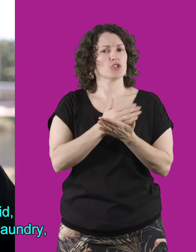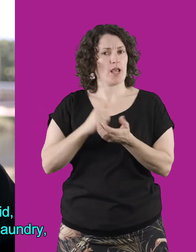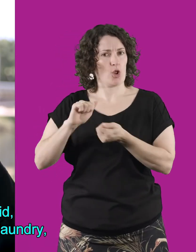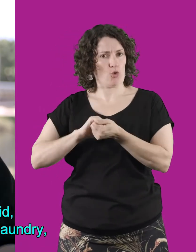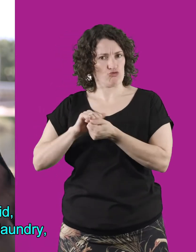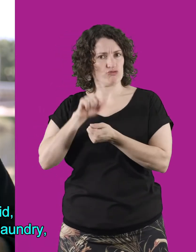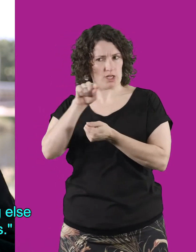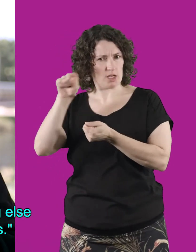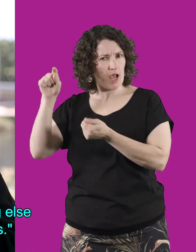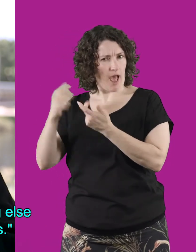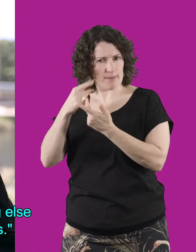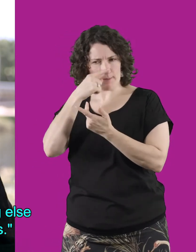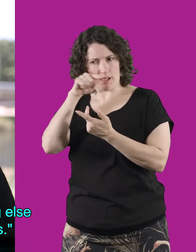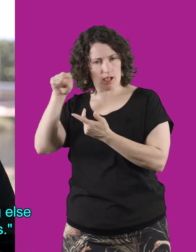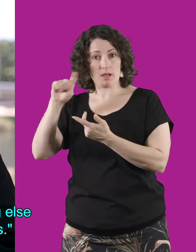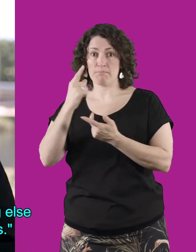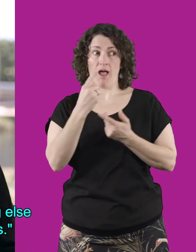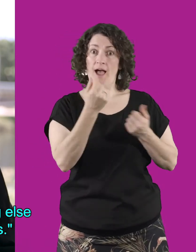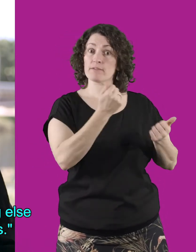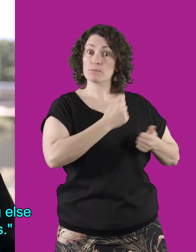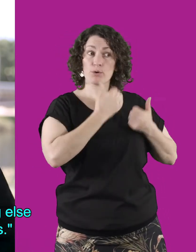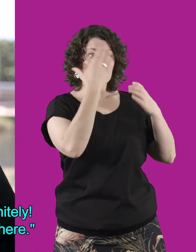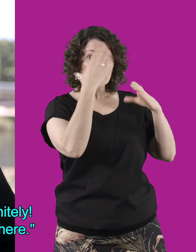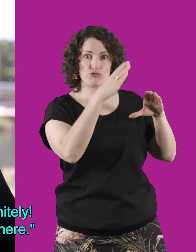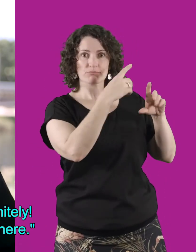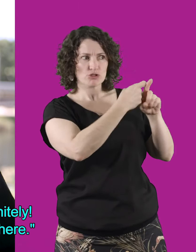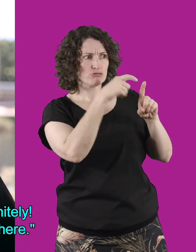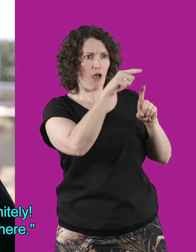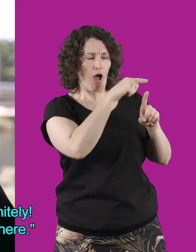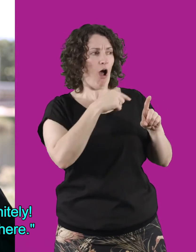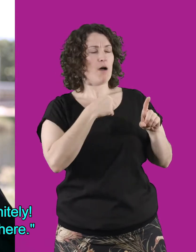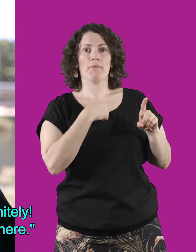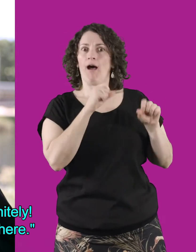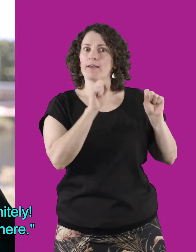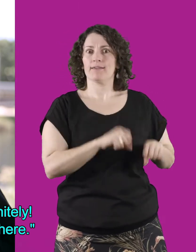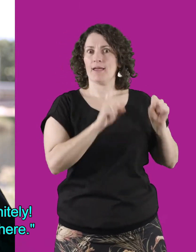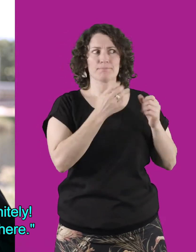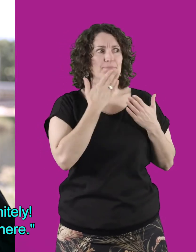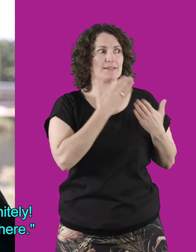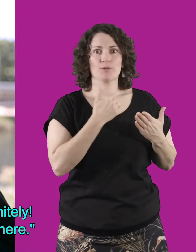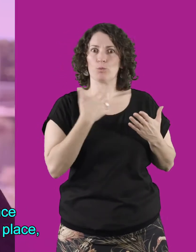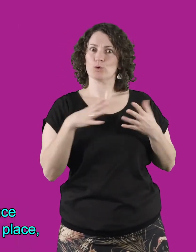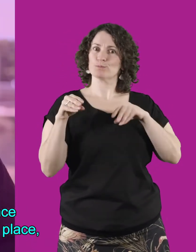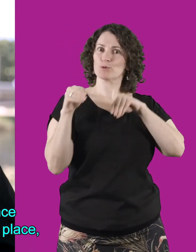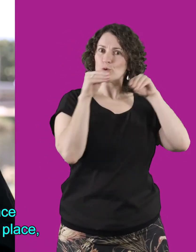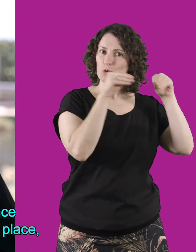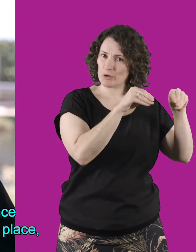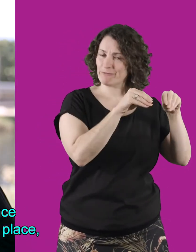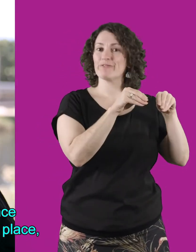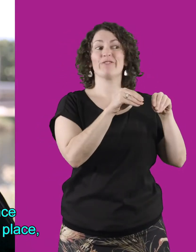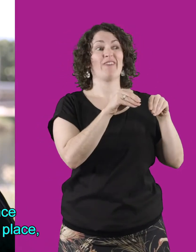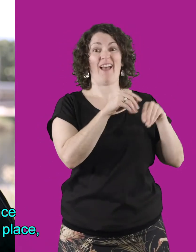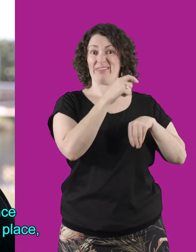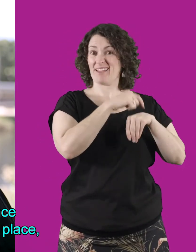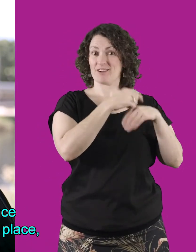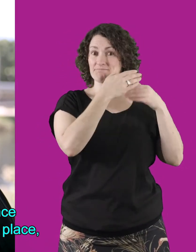laundry, but everything else will be yours." And I go, "Definitely, I'd love to stay here." And ever since